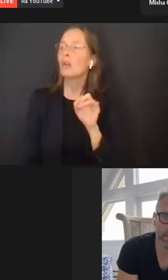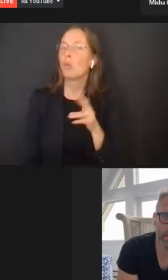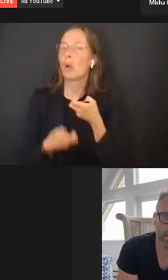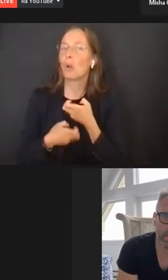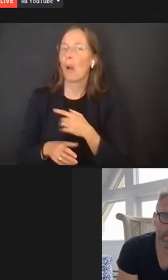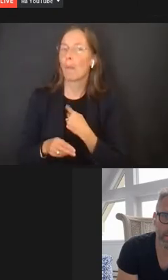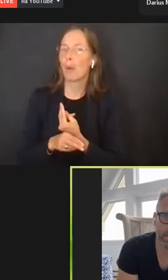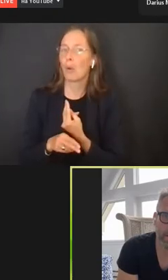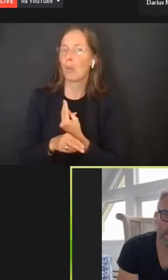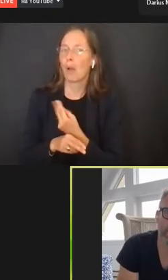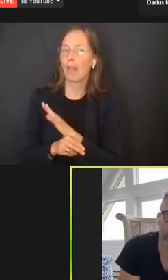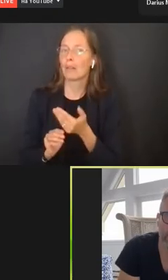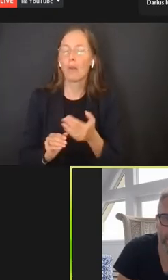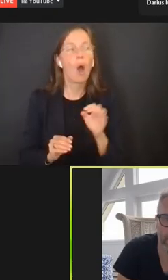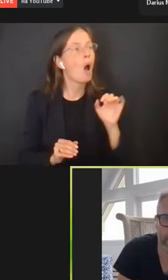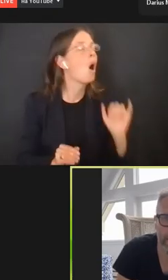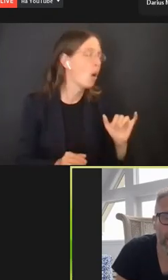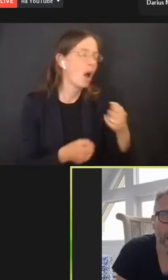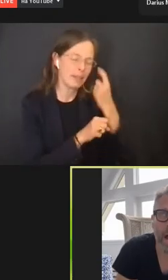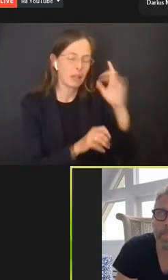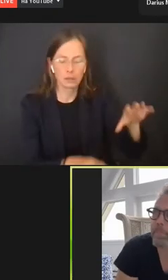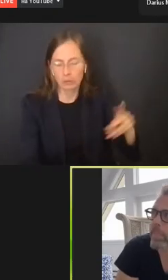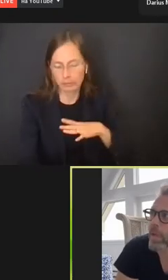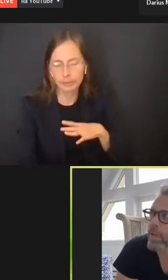stuff. Oh, that makes sense.